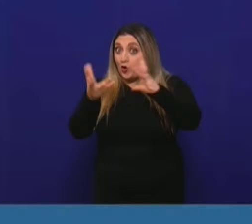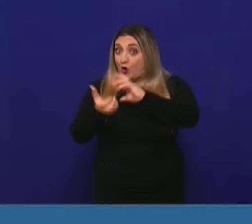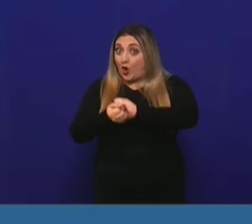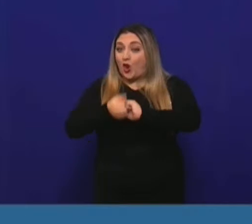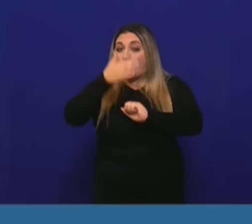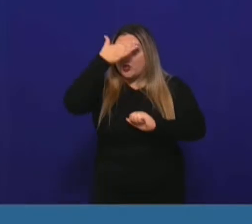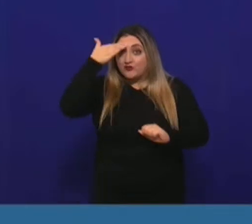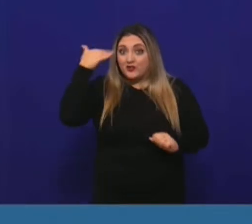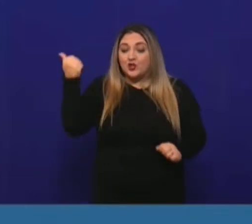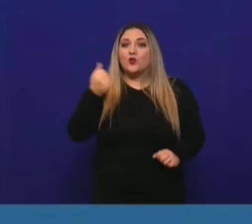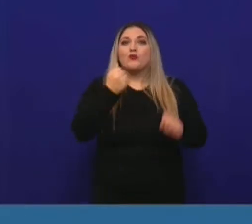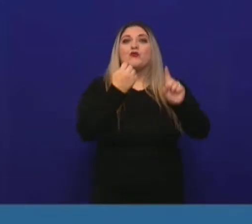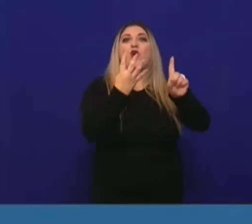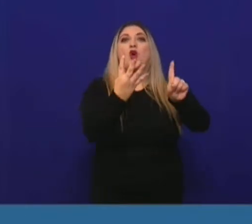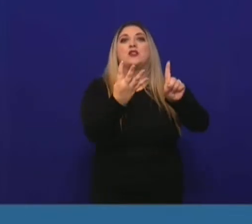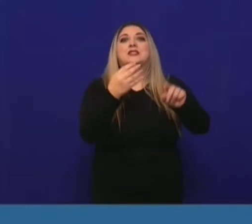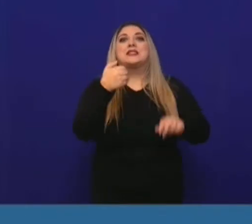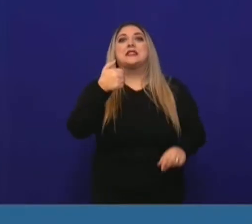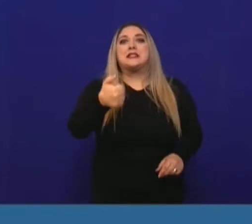ta'